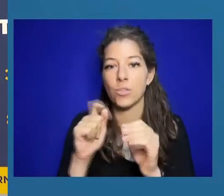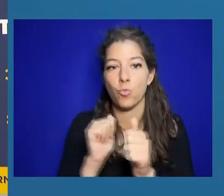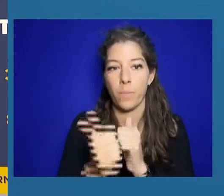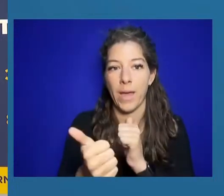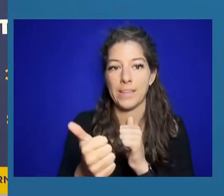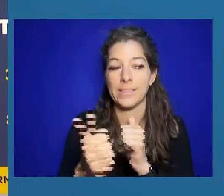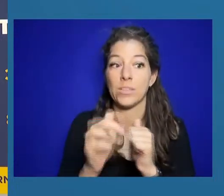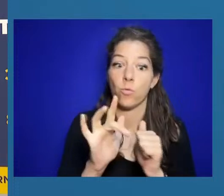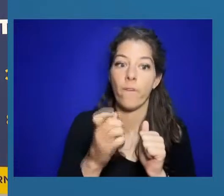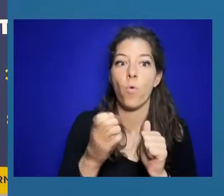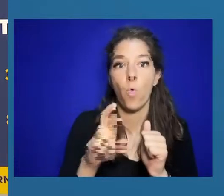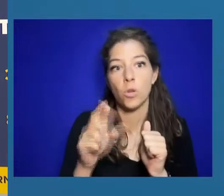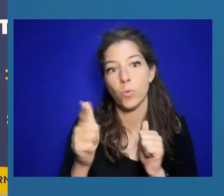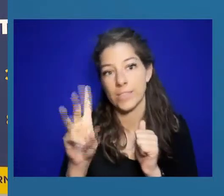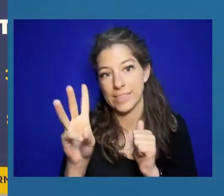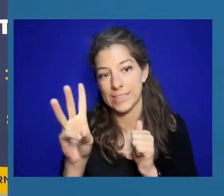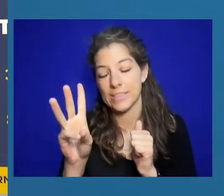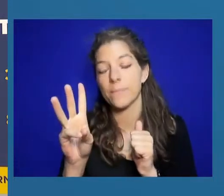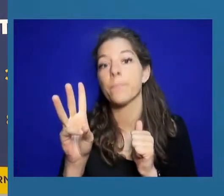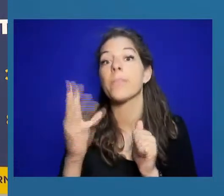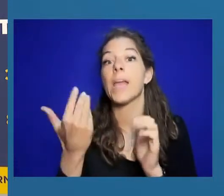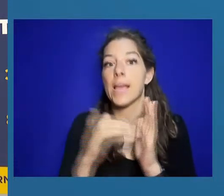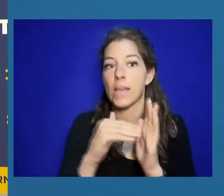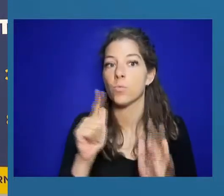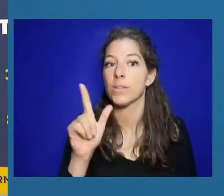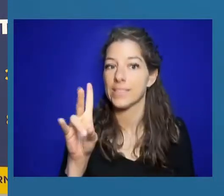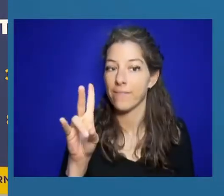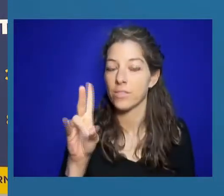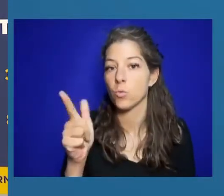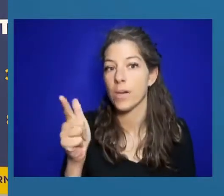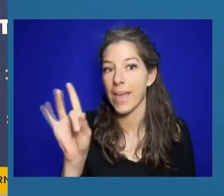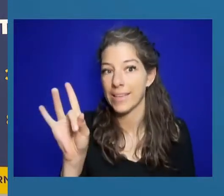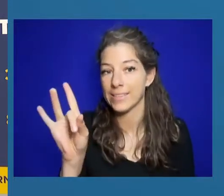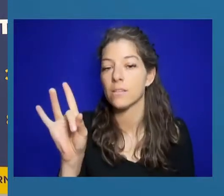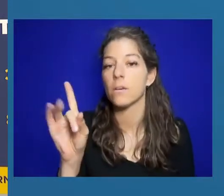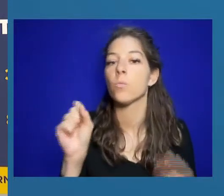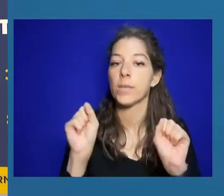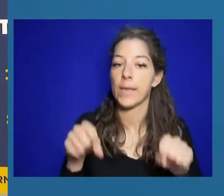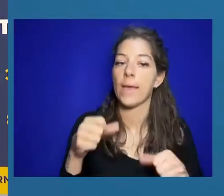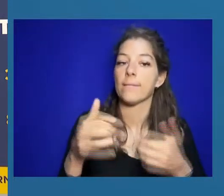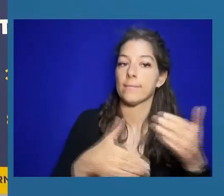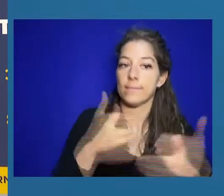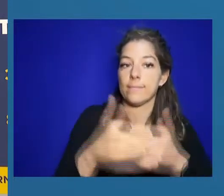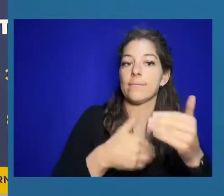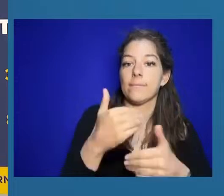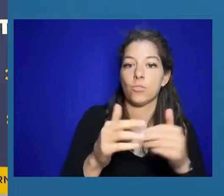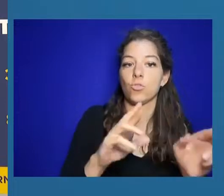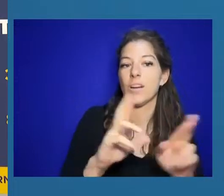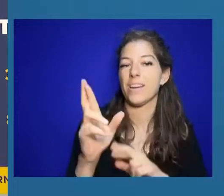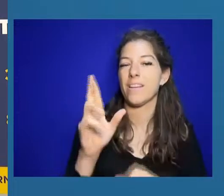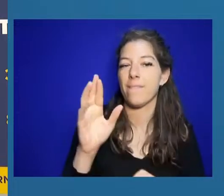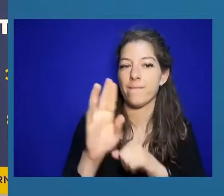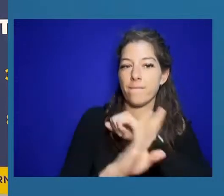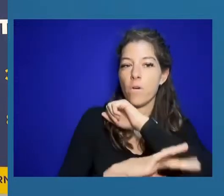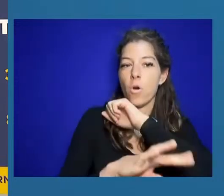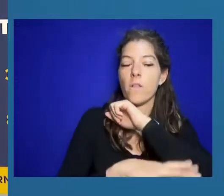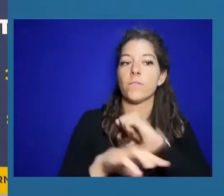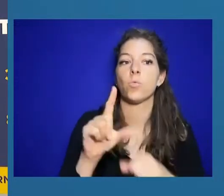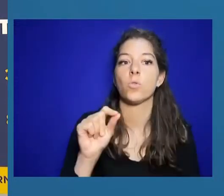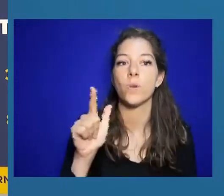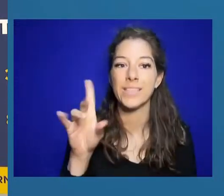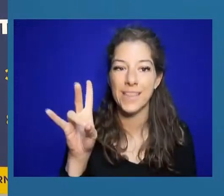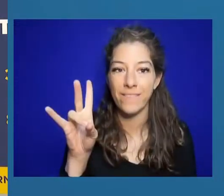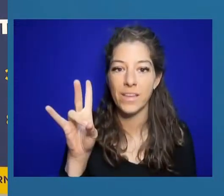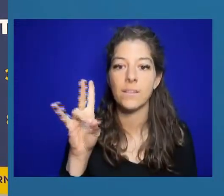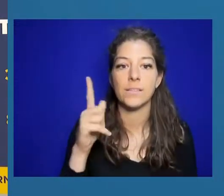or 26. Then again in 27 or 28. We can get this literally on the ballot in the fall of 2027 because it's up to the